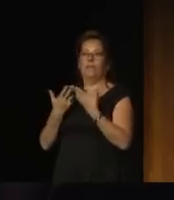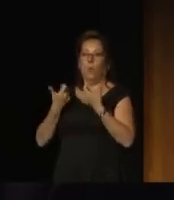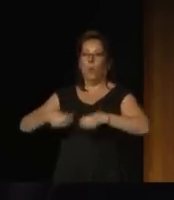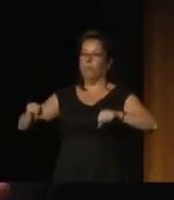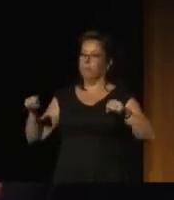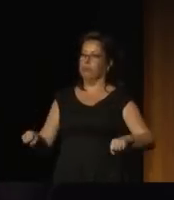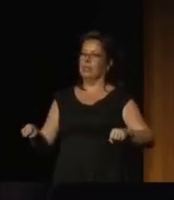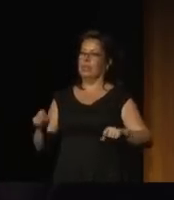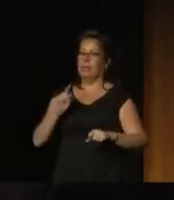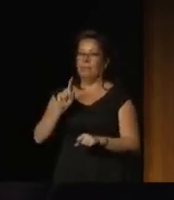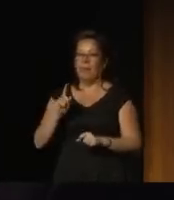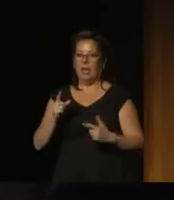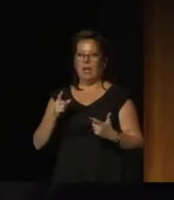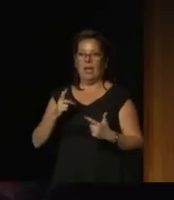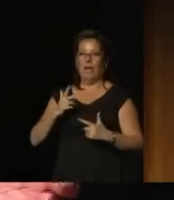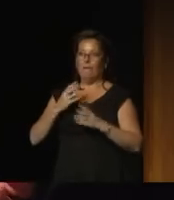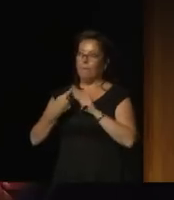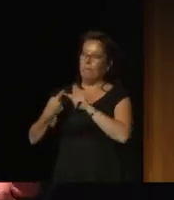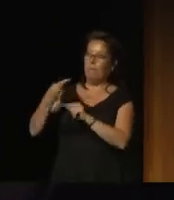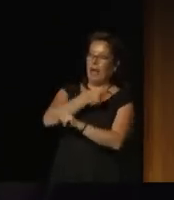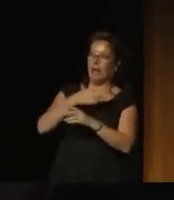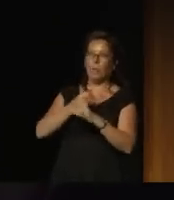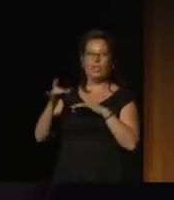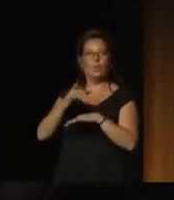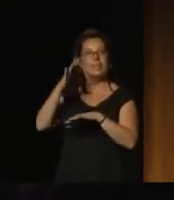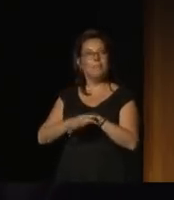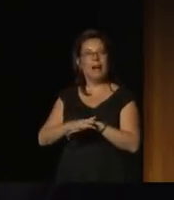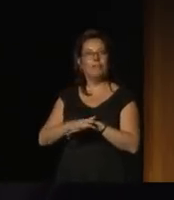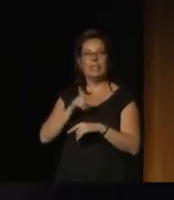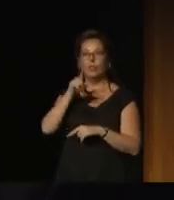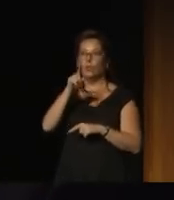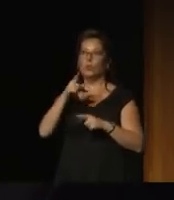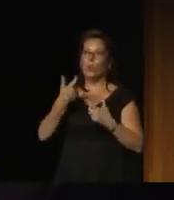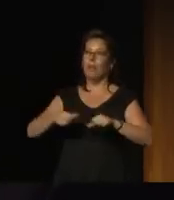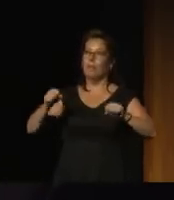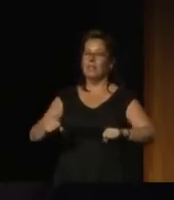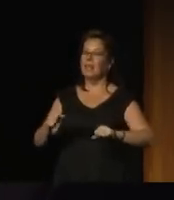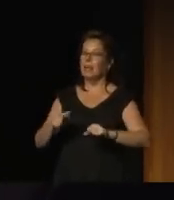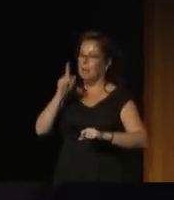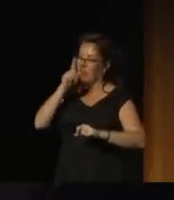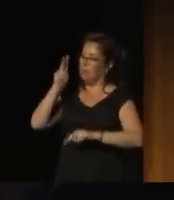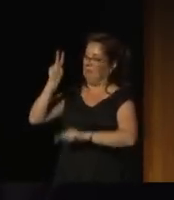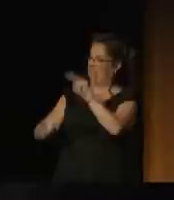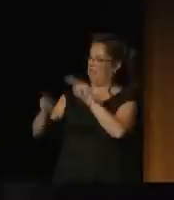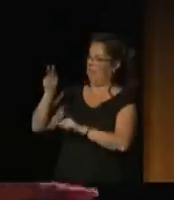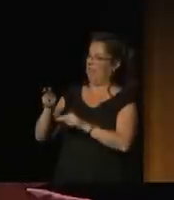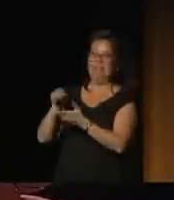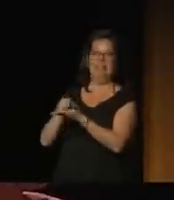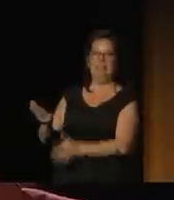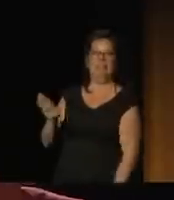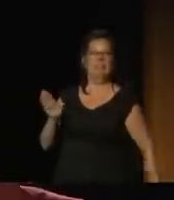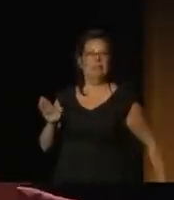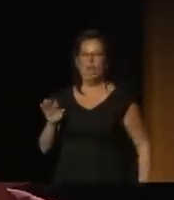smart, self-assured woman. She should be president based on qualifications alone. There's nobody that was